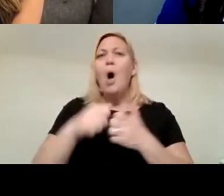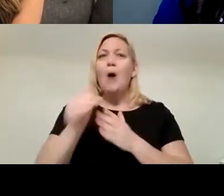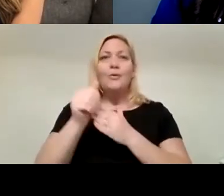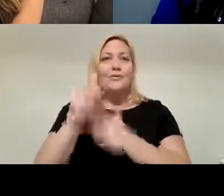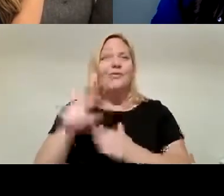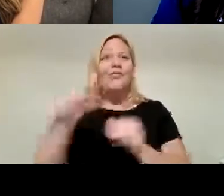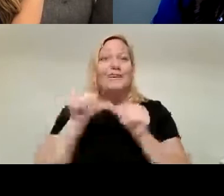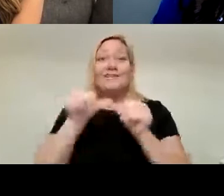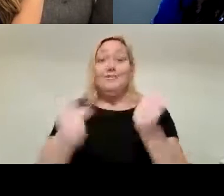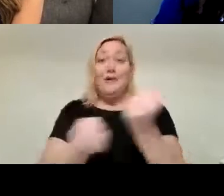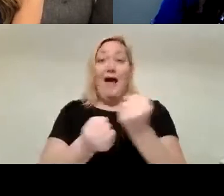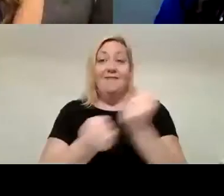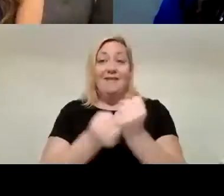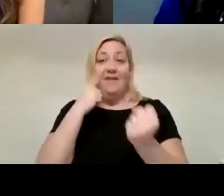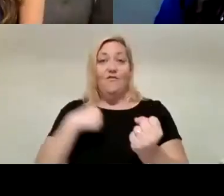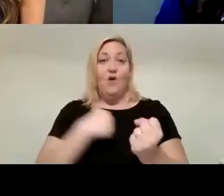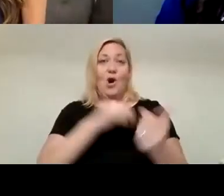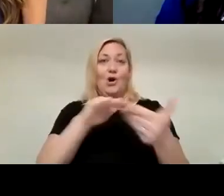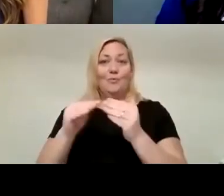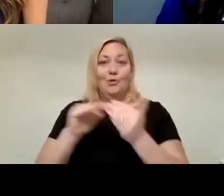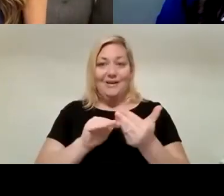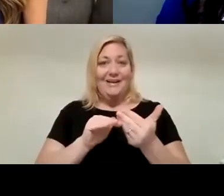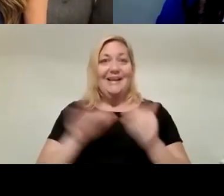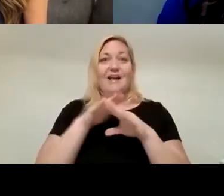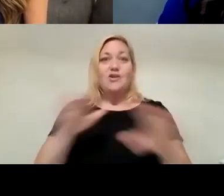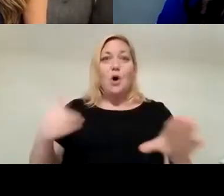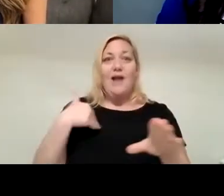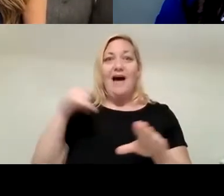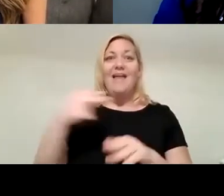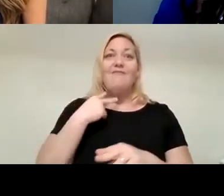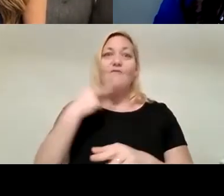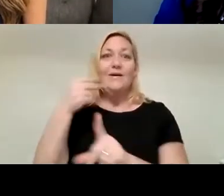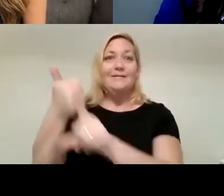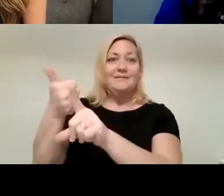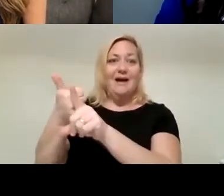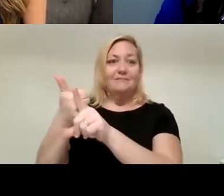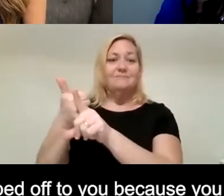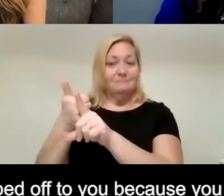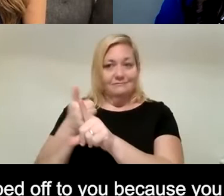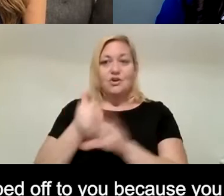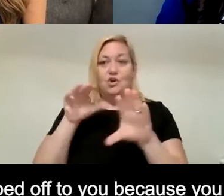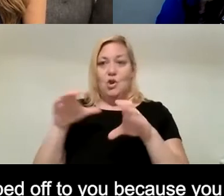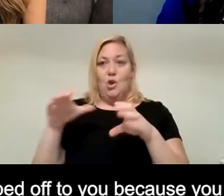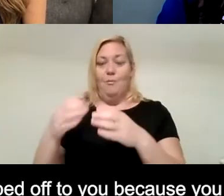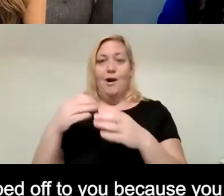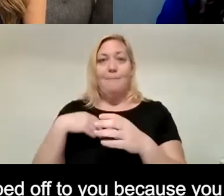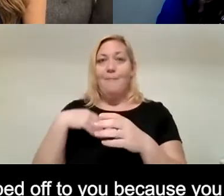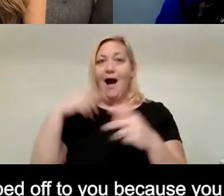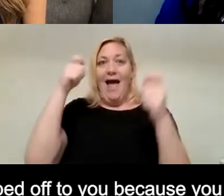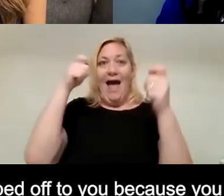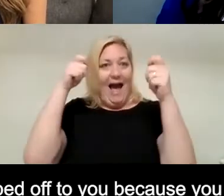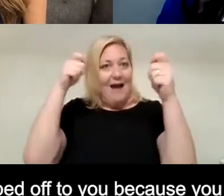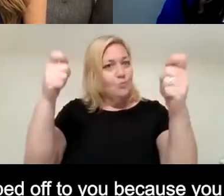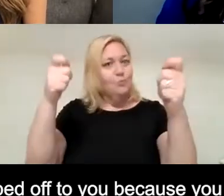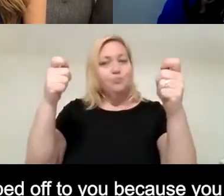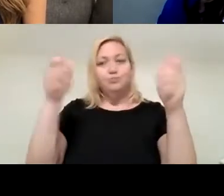advocate for our communities that don't have that voice. So the party, my hat definitely is